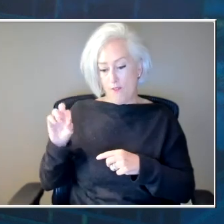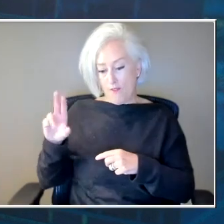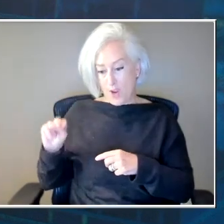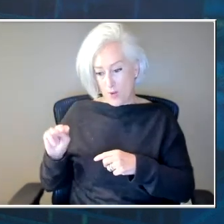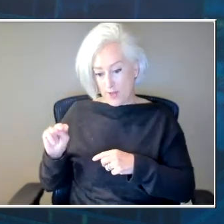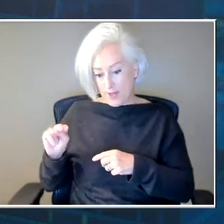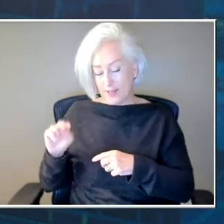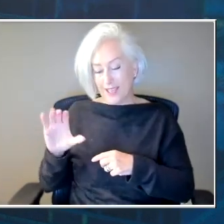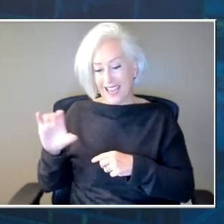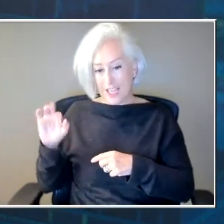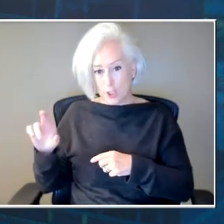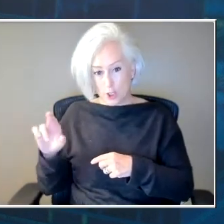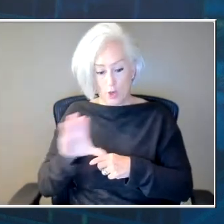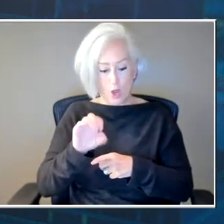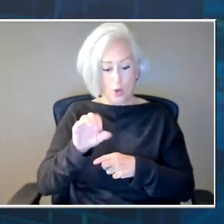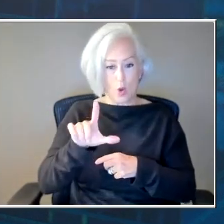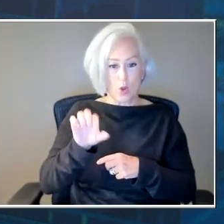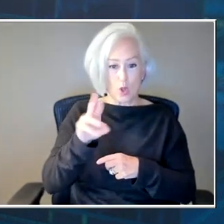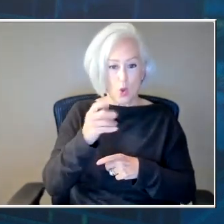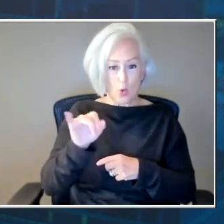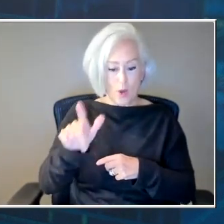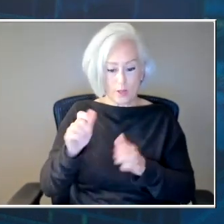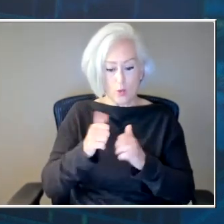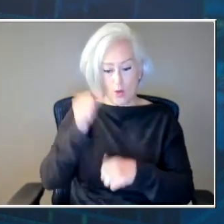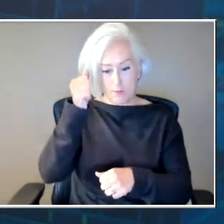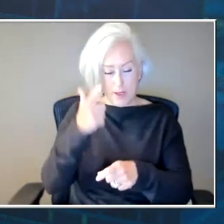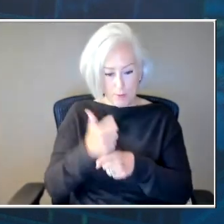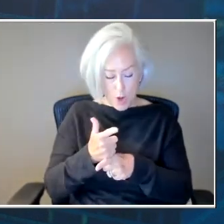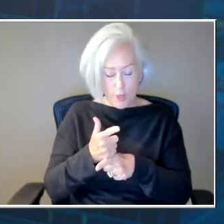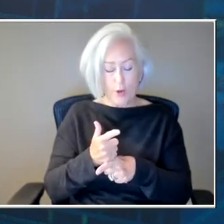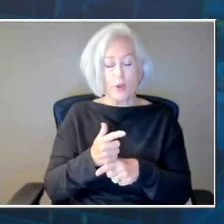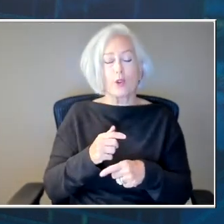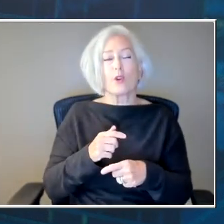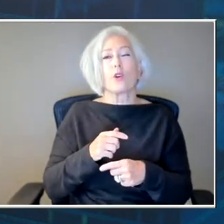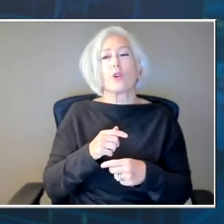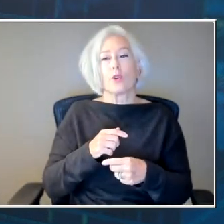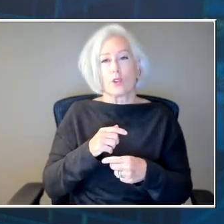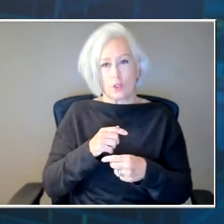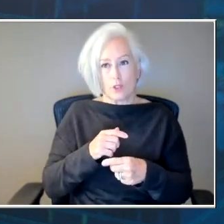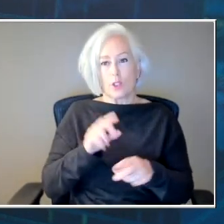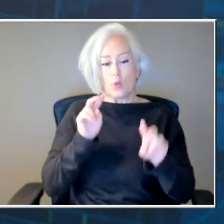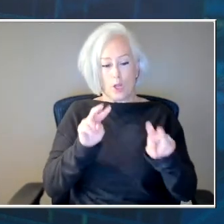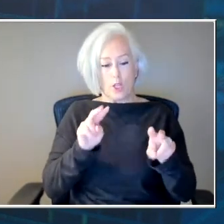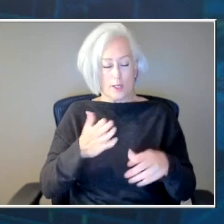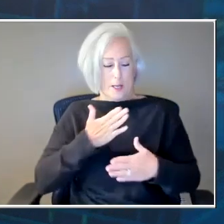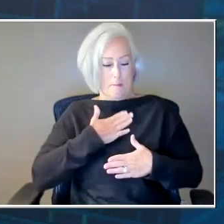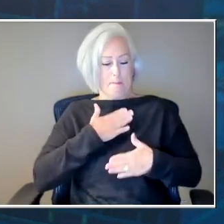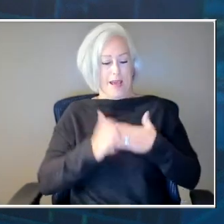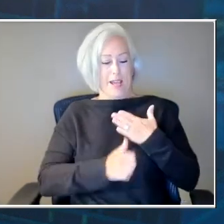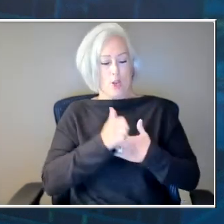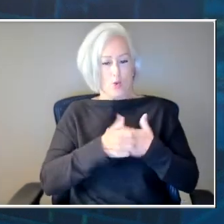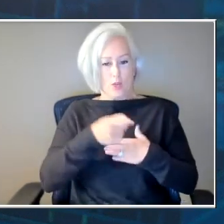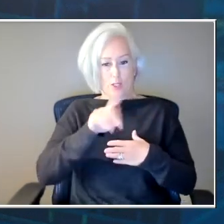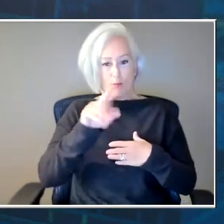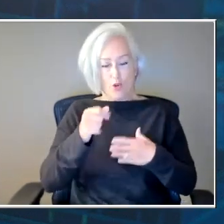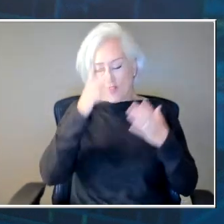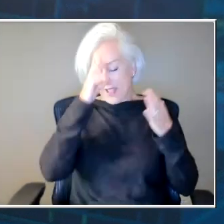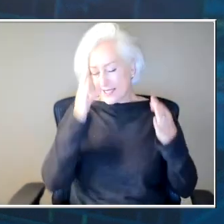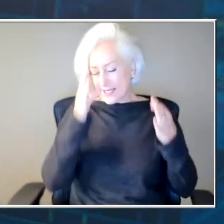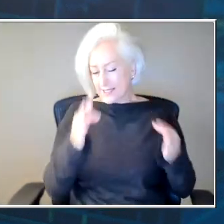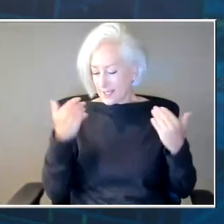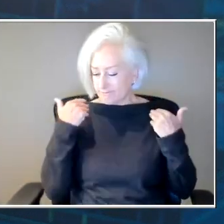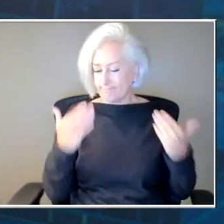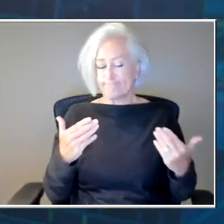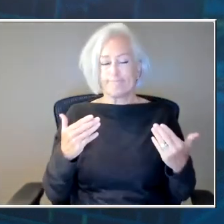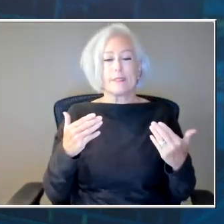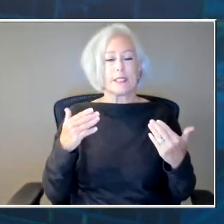the colorectal cancer in my brother, we kind of looked at my risk profile, and I went ahead and got the genetic screening and found out that I